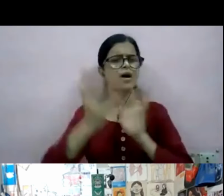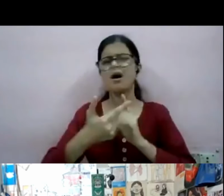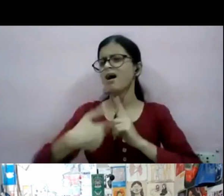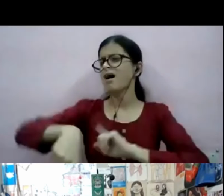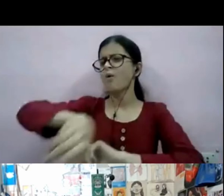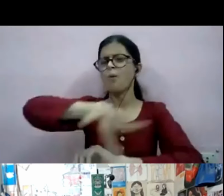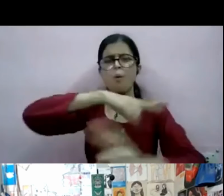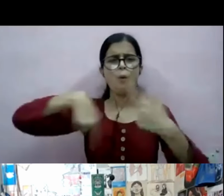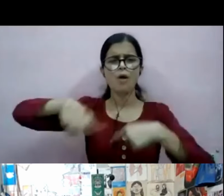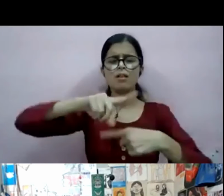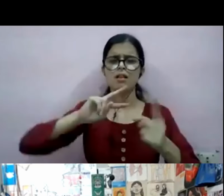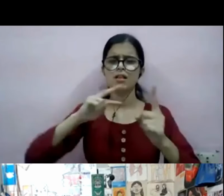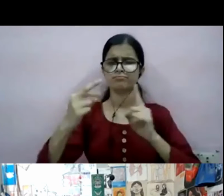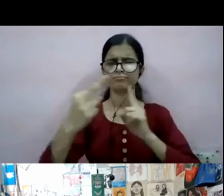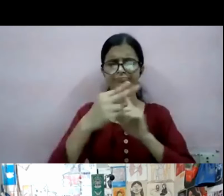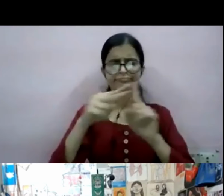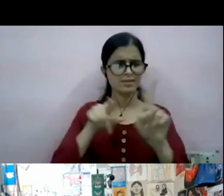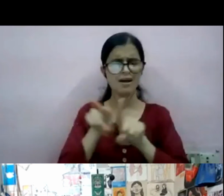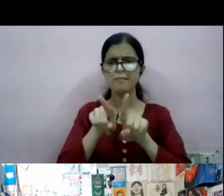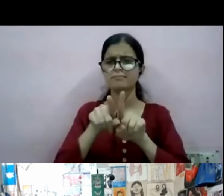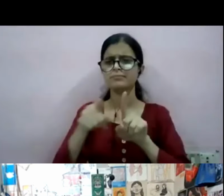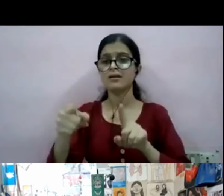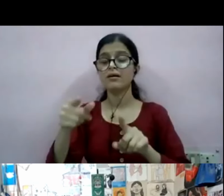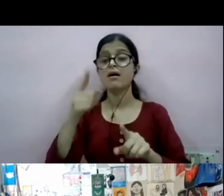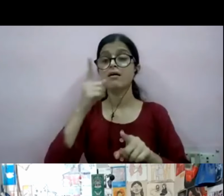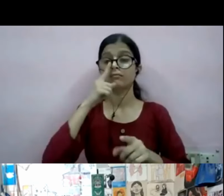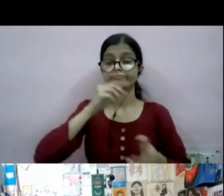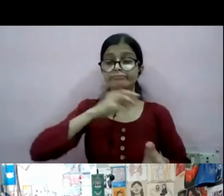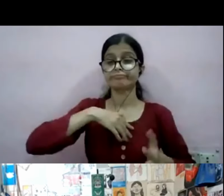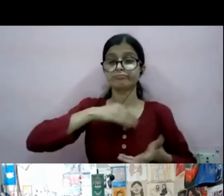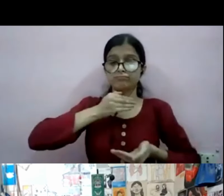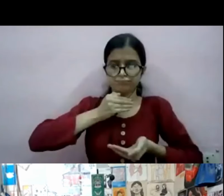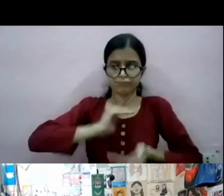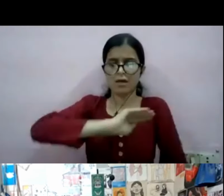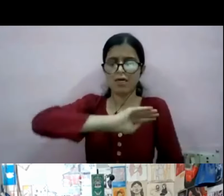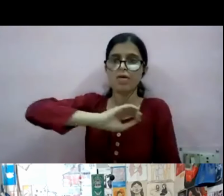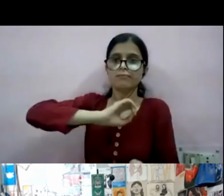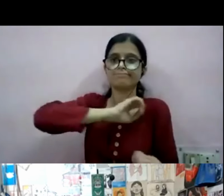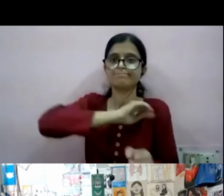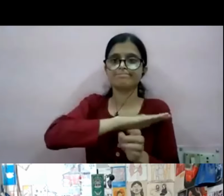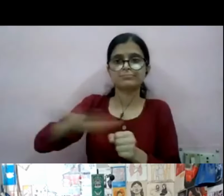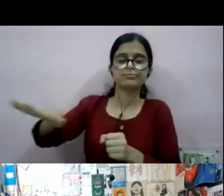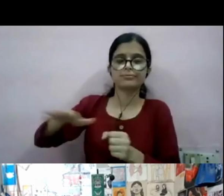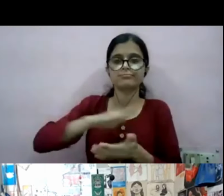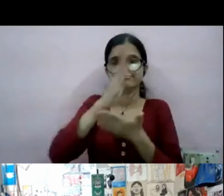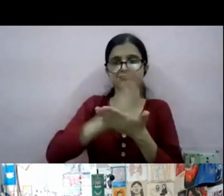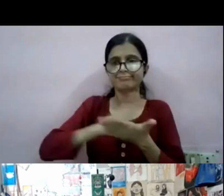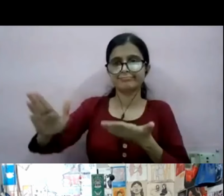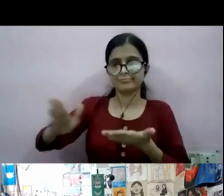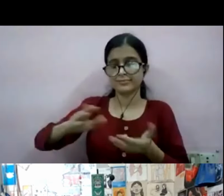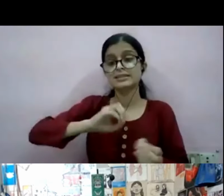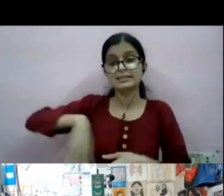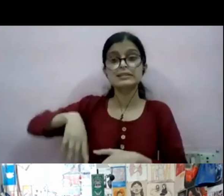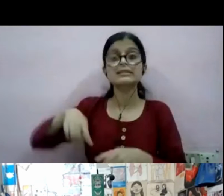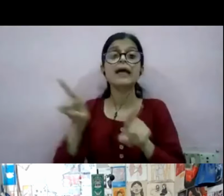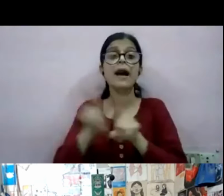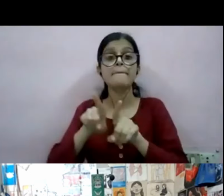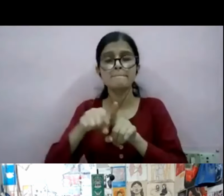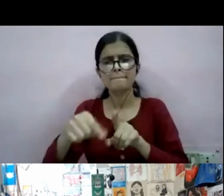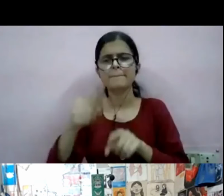form of son preference, female infanticide, and female feticide. And this has deep consequences on the way men and